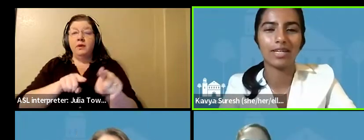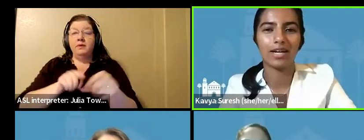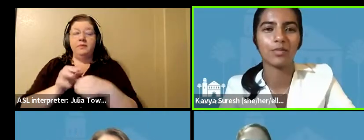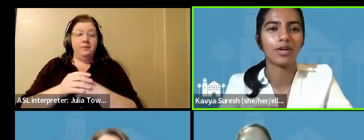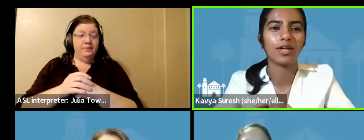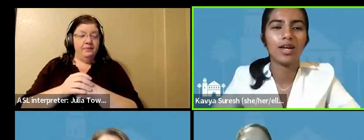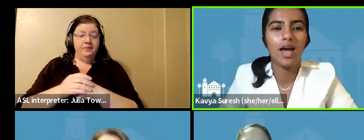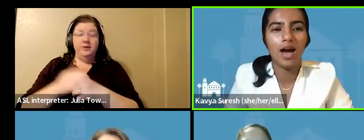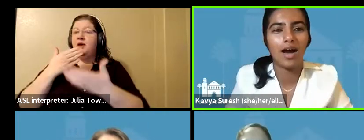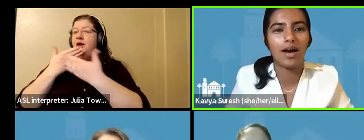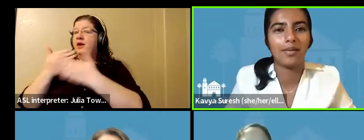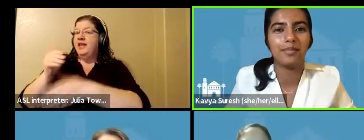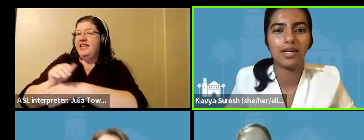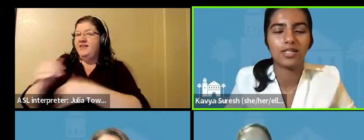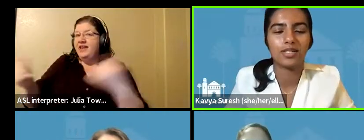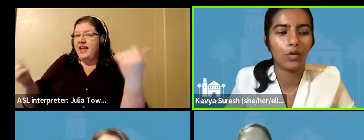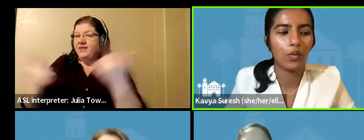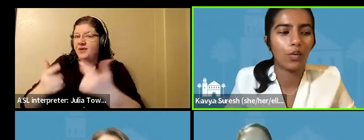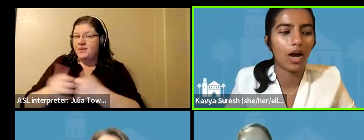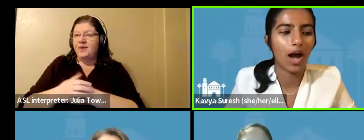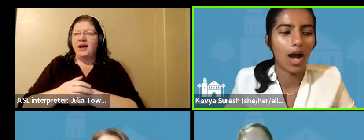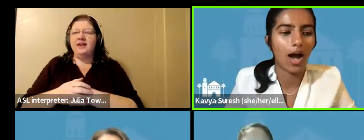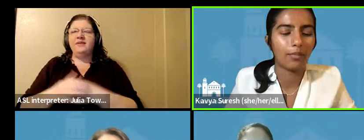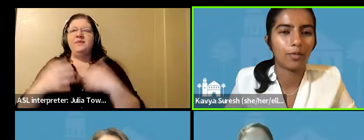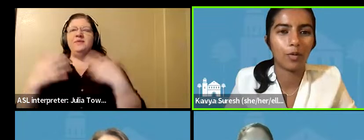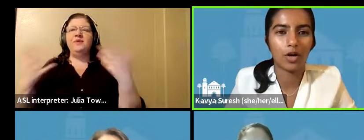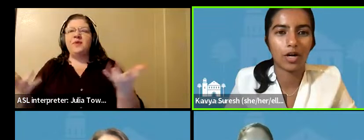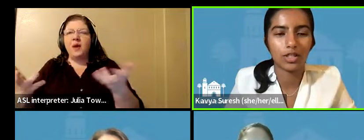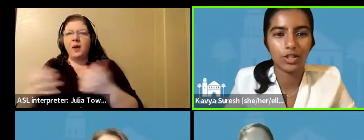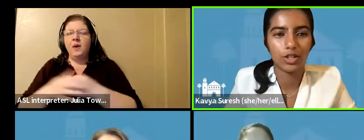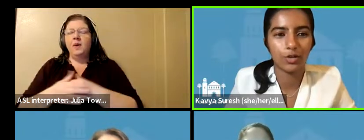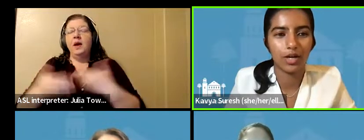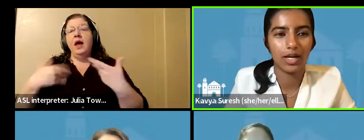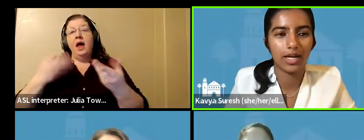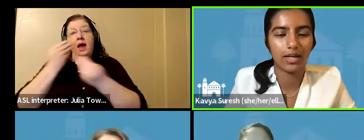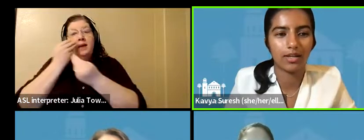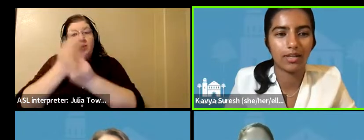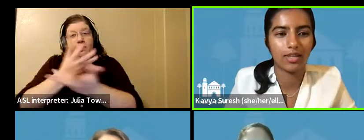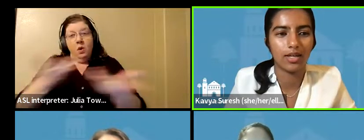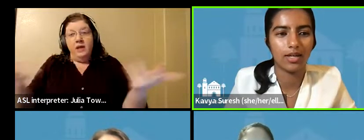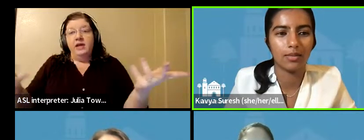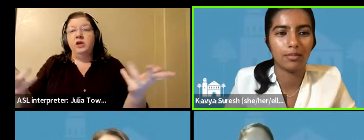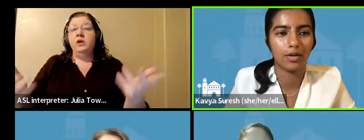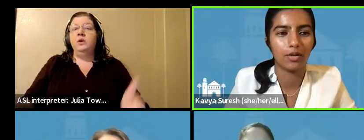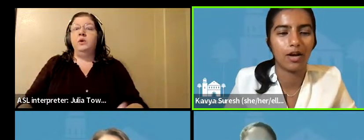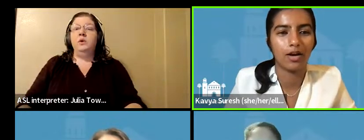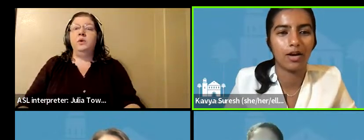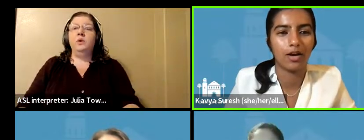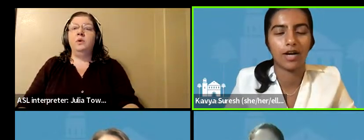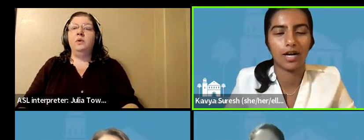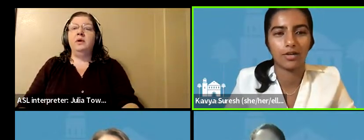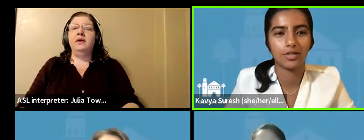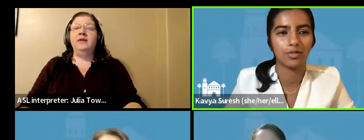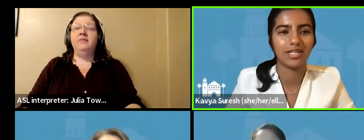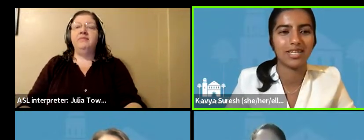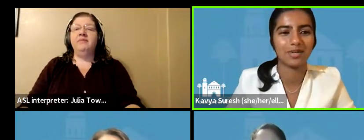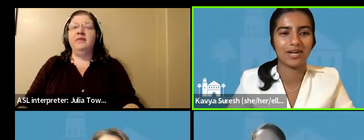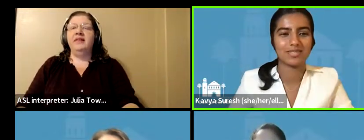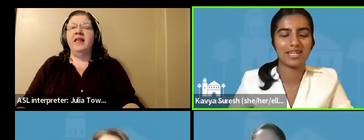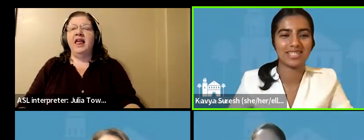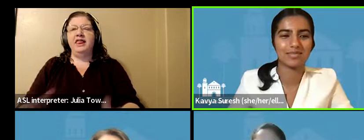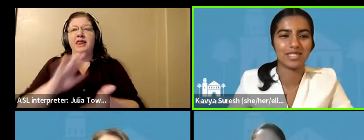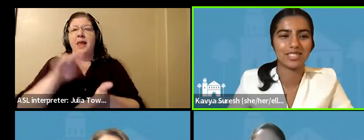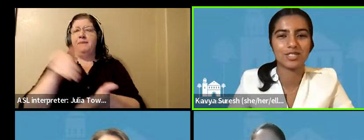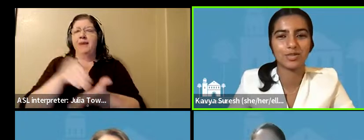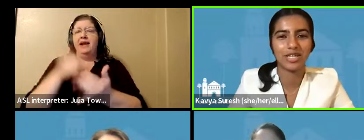Good evening, everyone. So I'm reporting to you in the middle of finals week. We're about